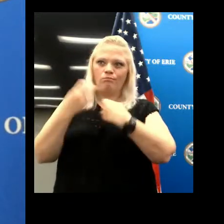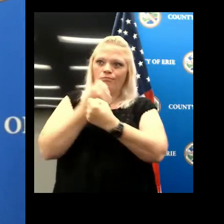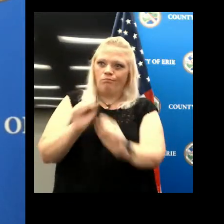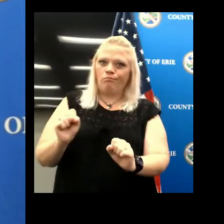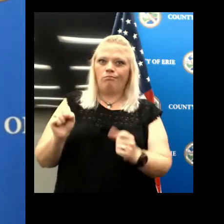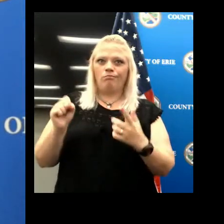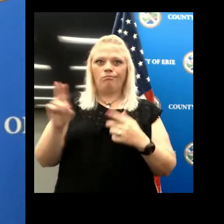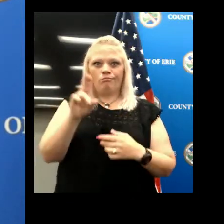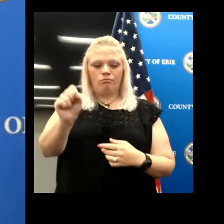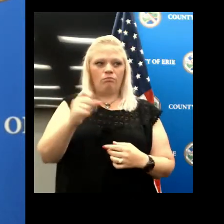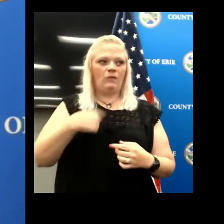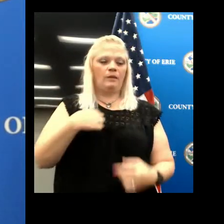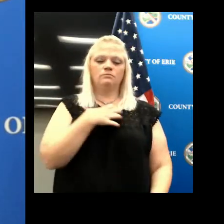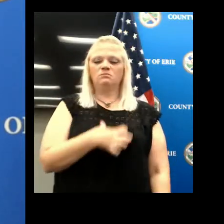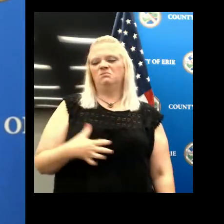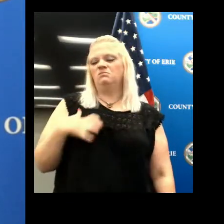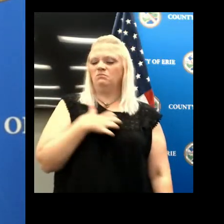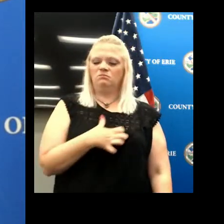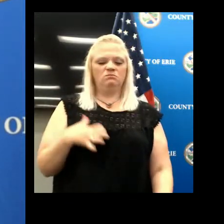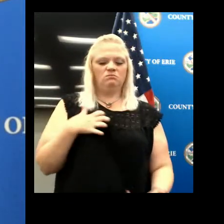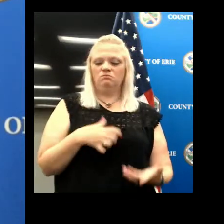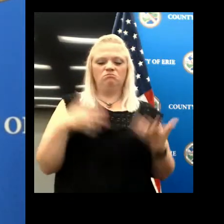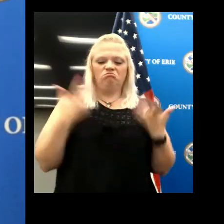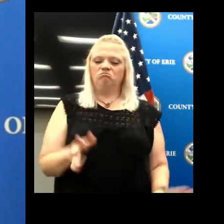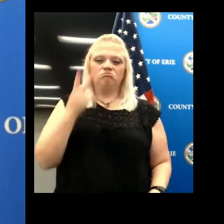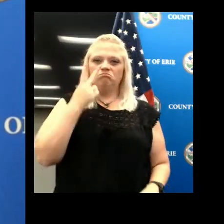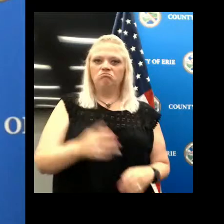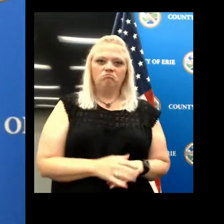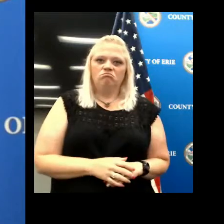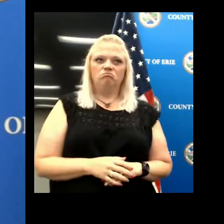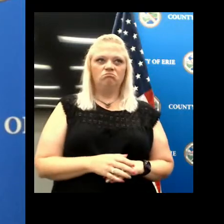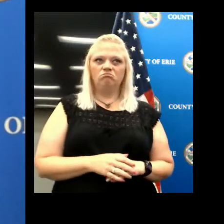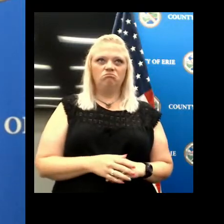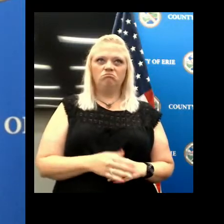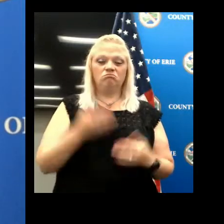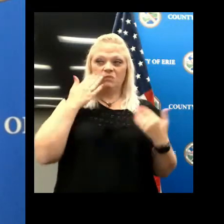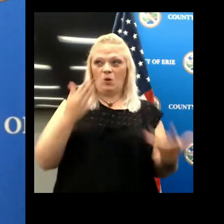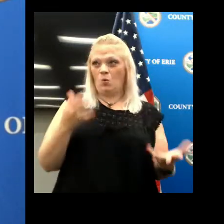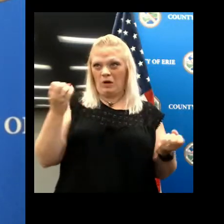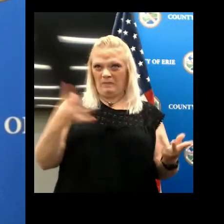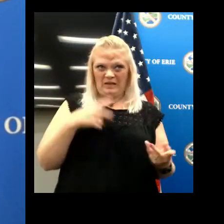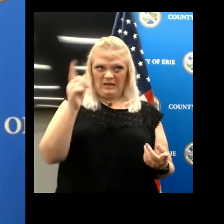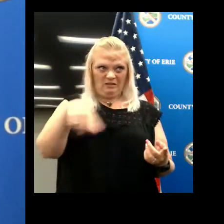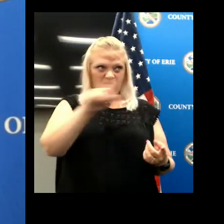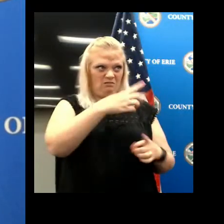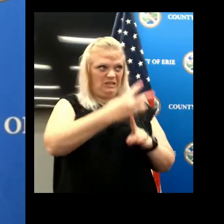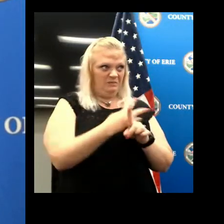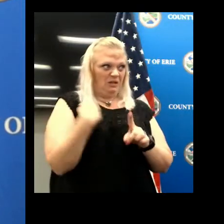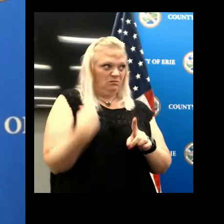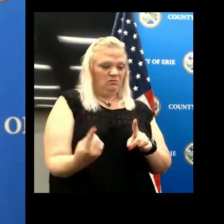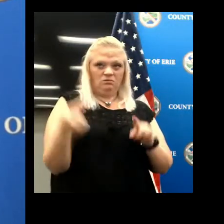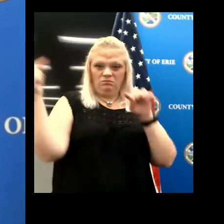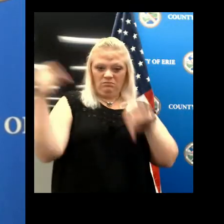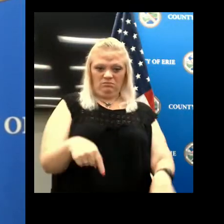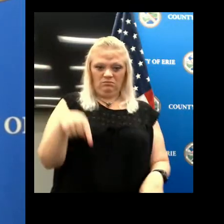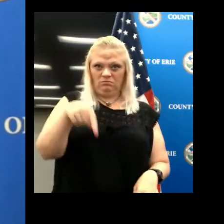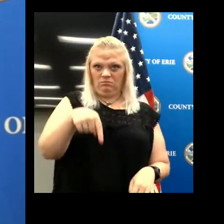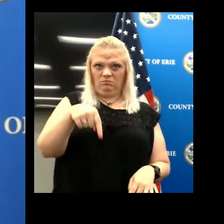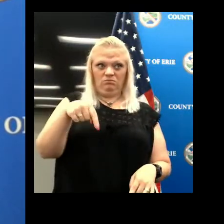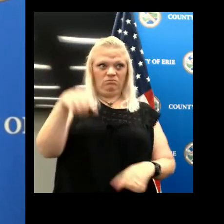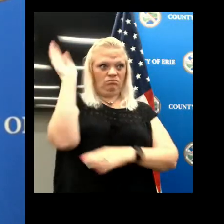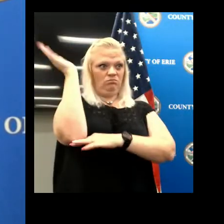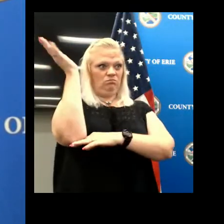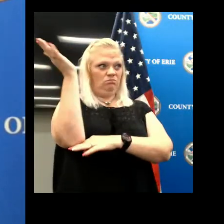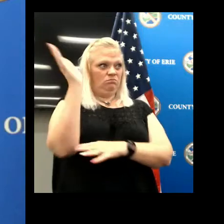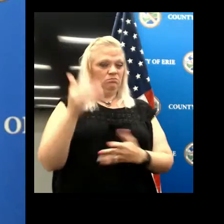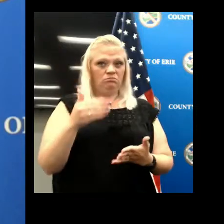United States. And I am disgusted with what I saw, because I don't know how many have I seen you in the past 6 months at these press conferences.